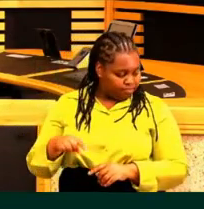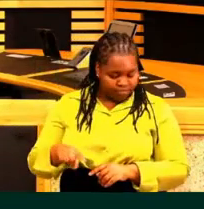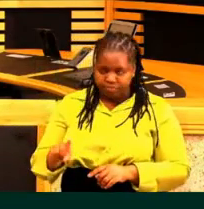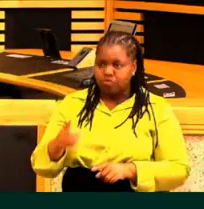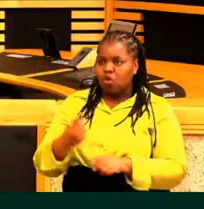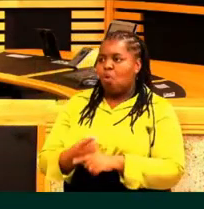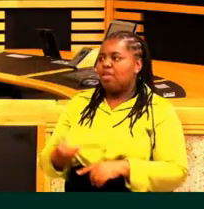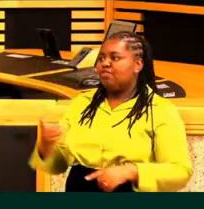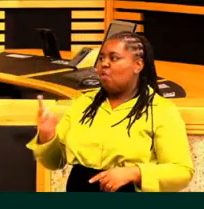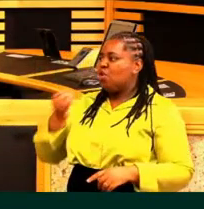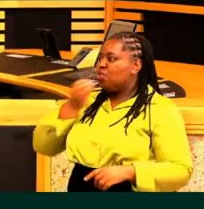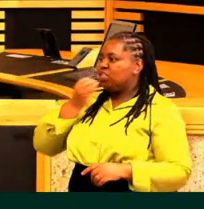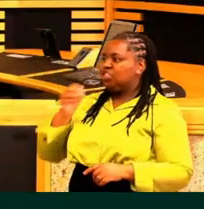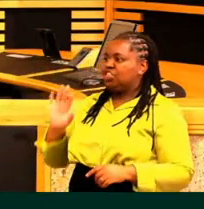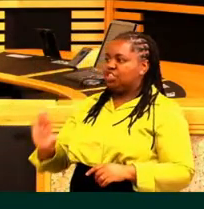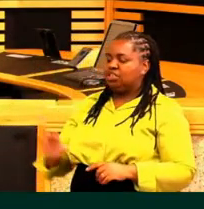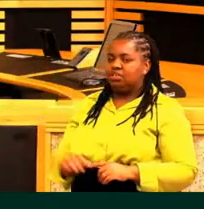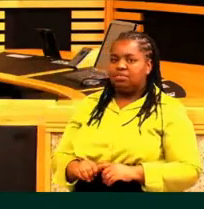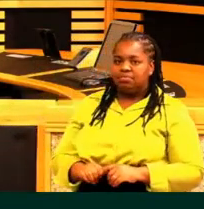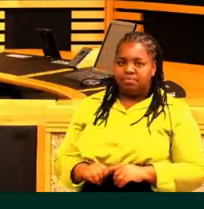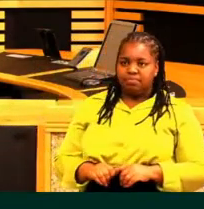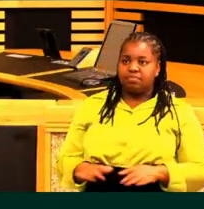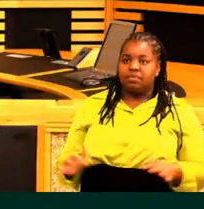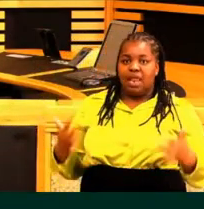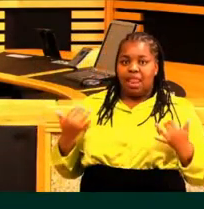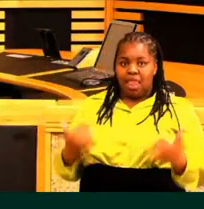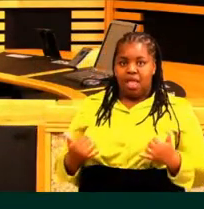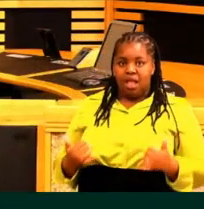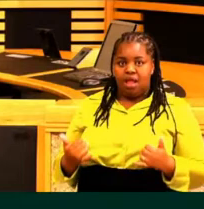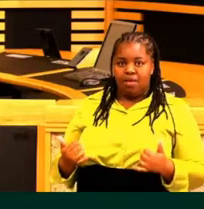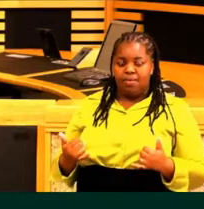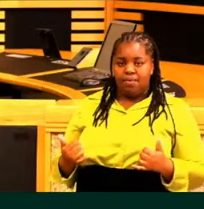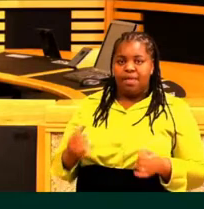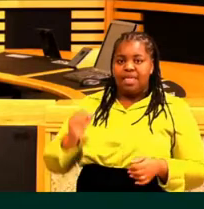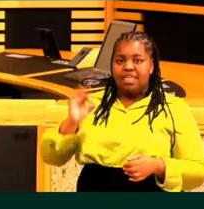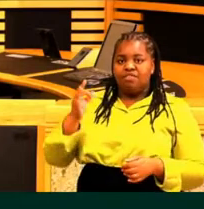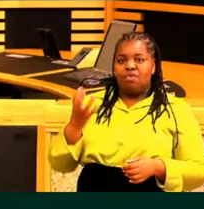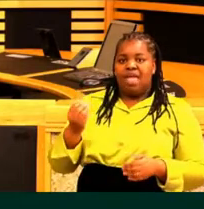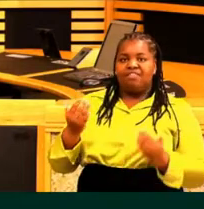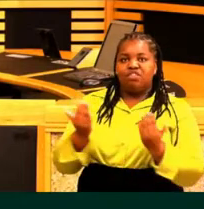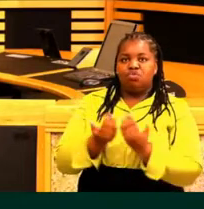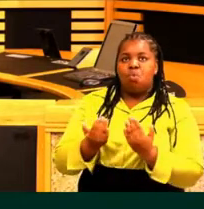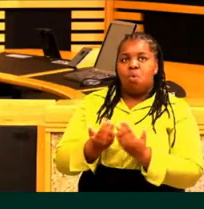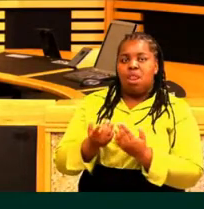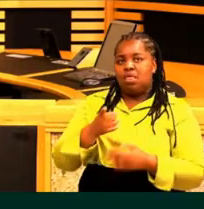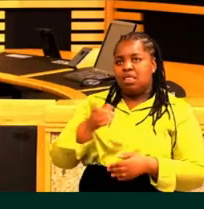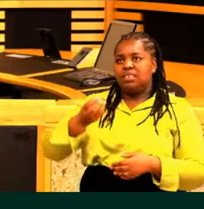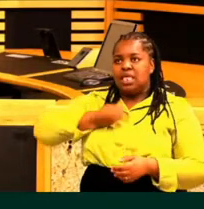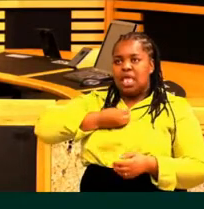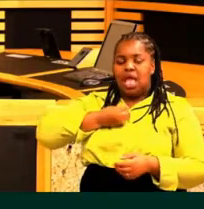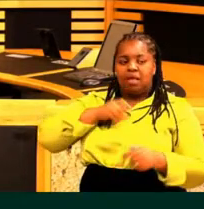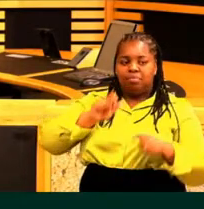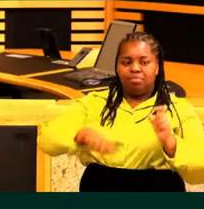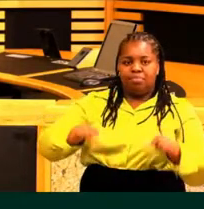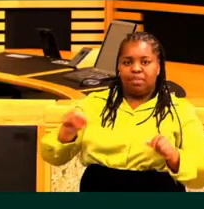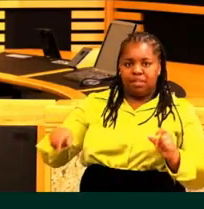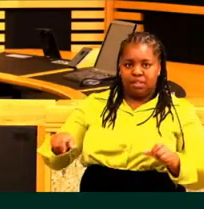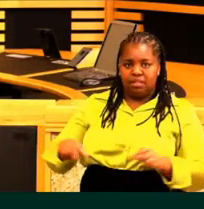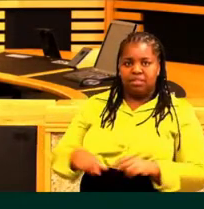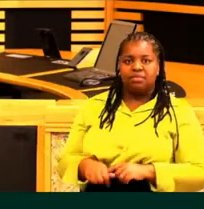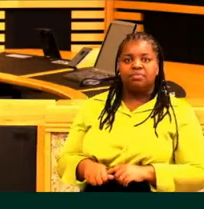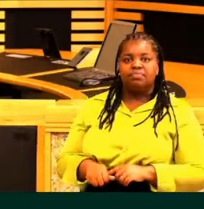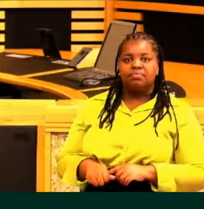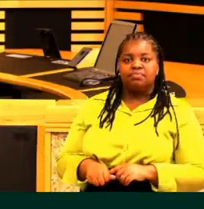nutrition now if you have schools that has young people and